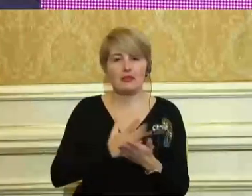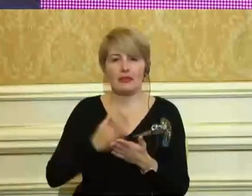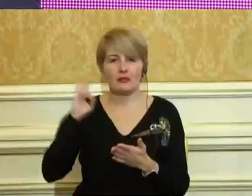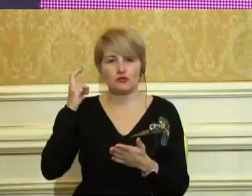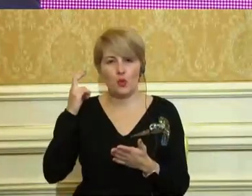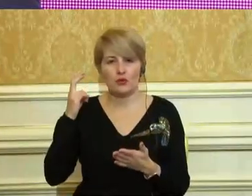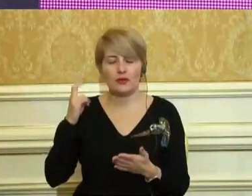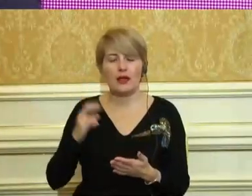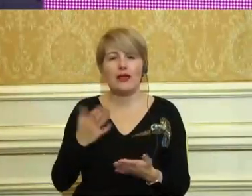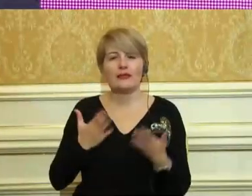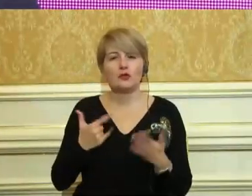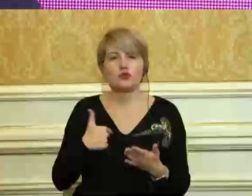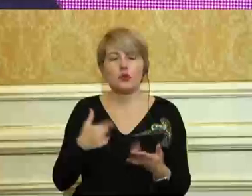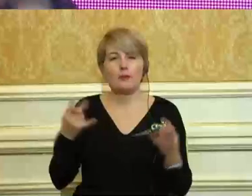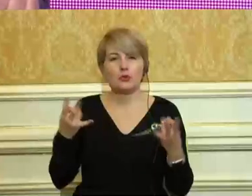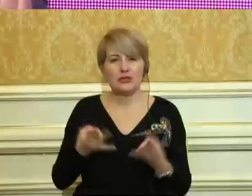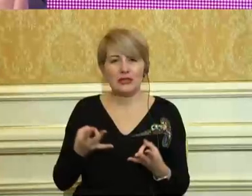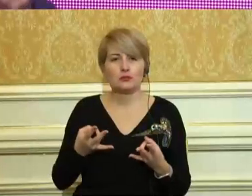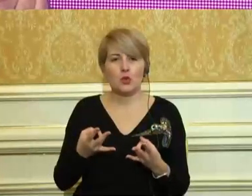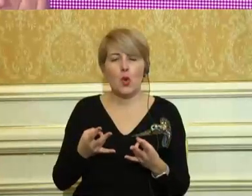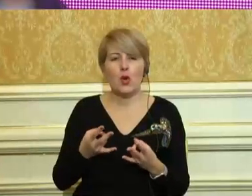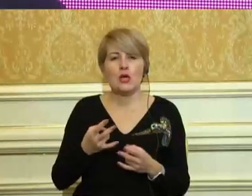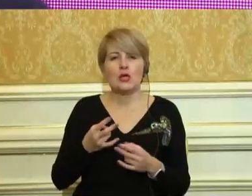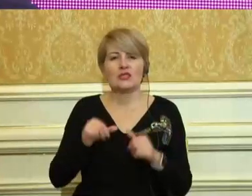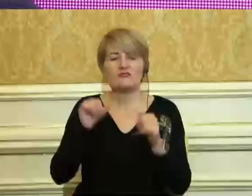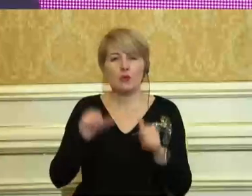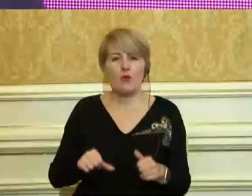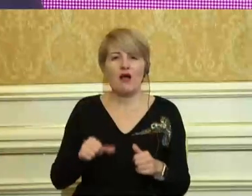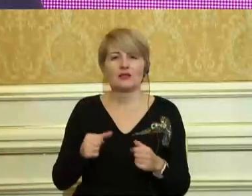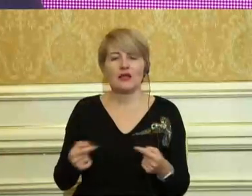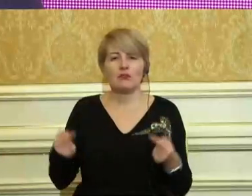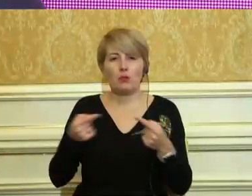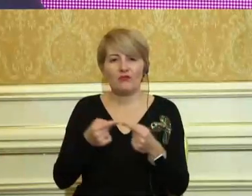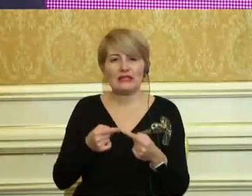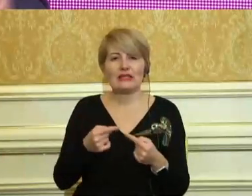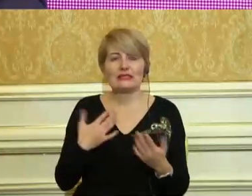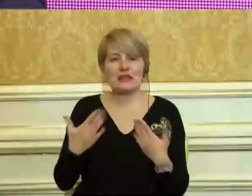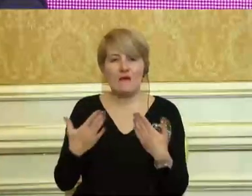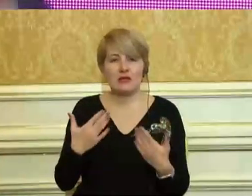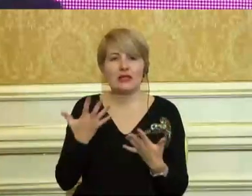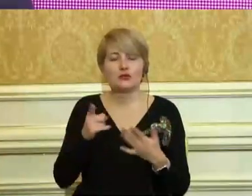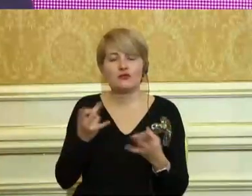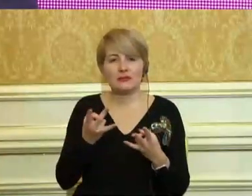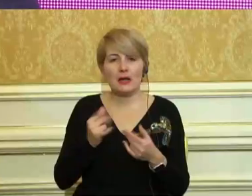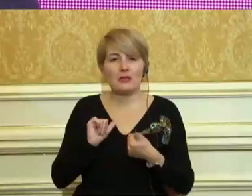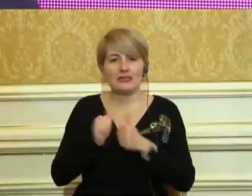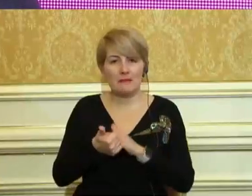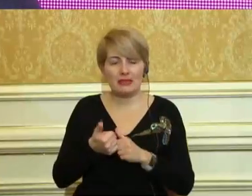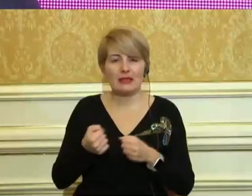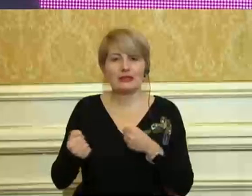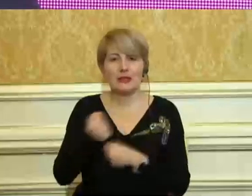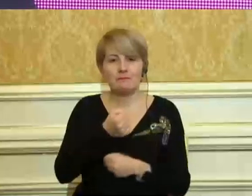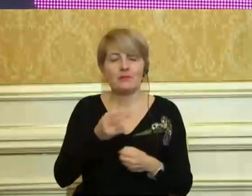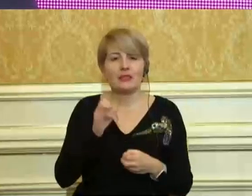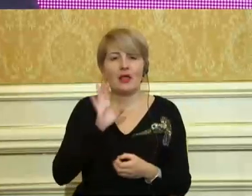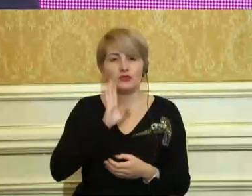after that we did that, what we did was the new person that we hired to replace the individual that was gone was a woman, so that we send a stronger